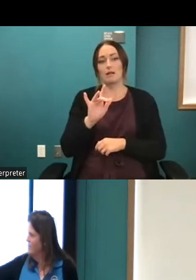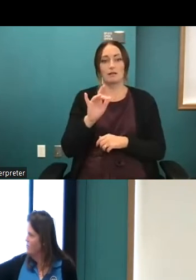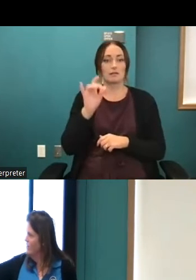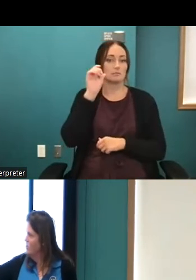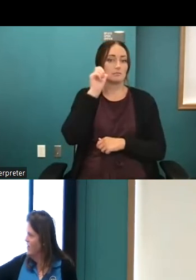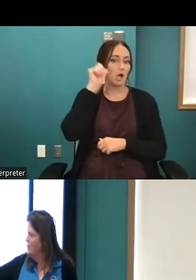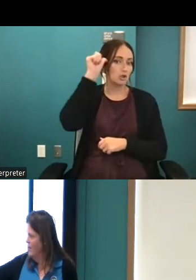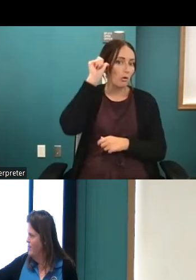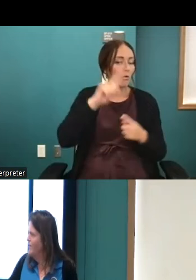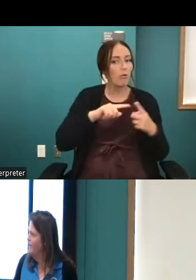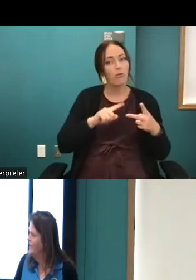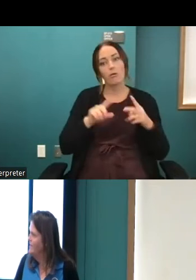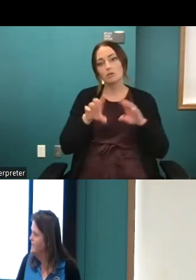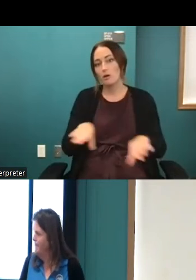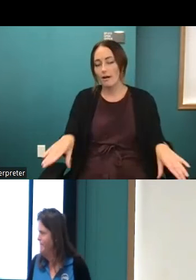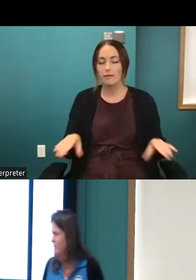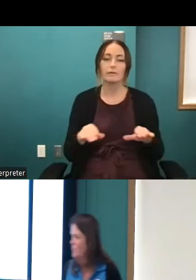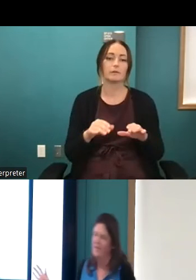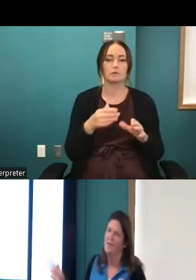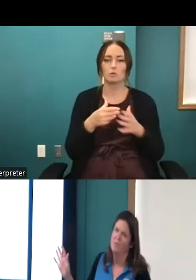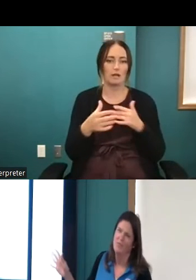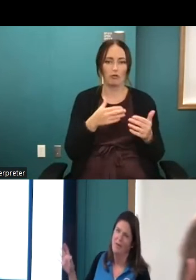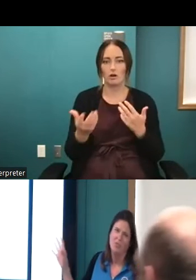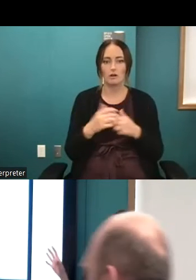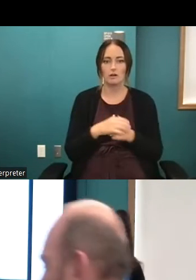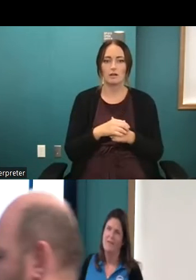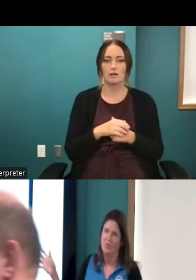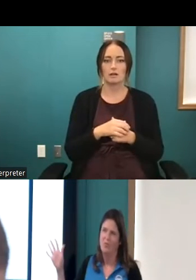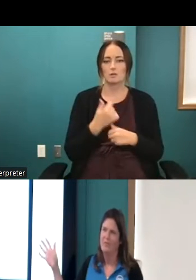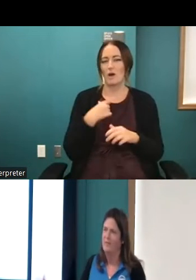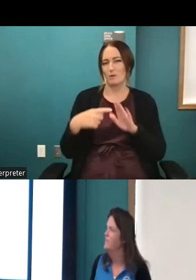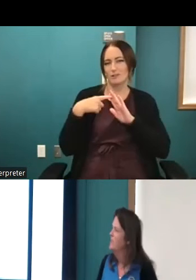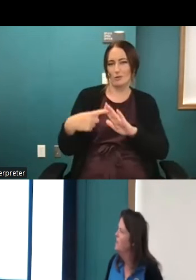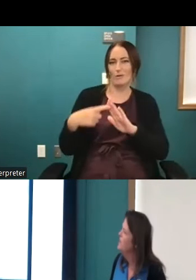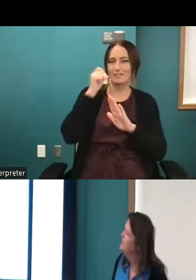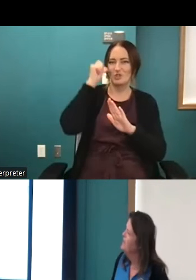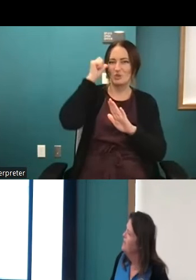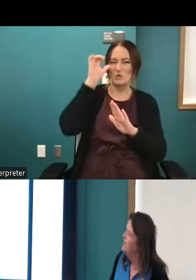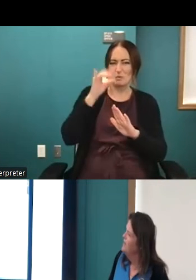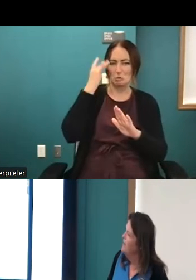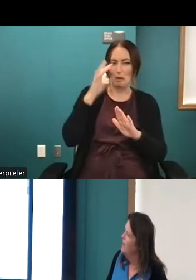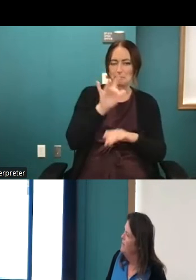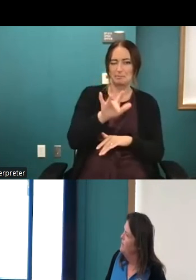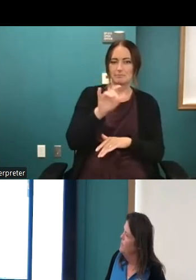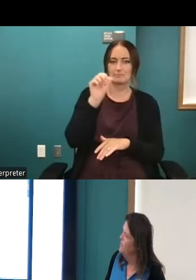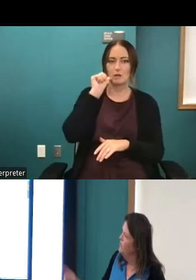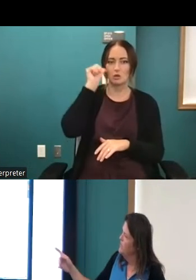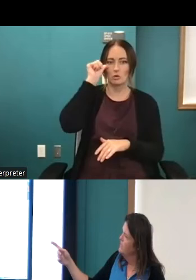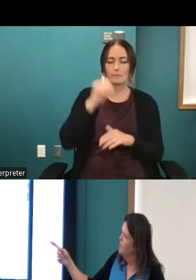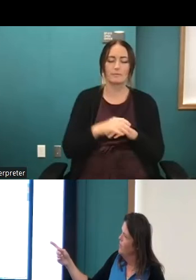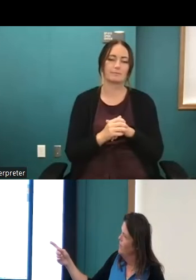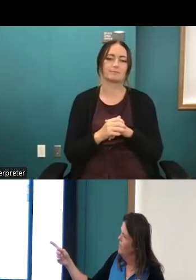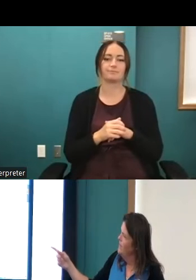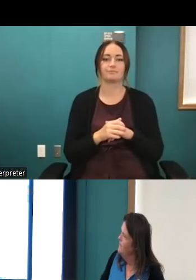adult, school age child, whatever it may be. So this one, I was showing an adult this. So when you go to